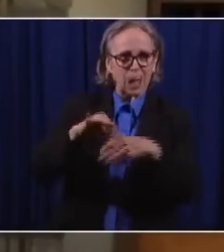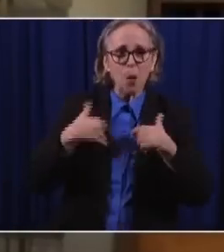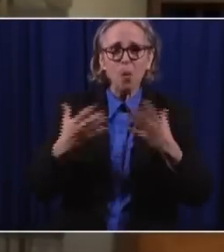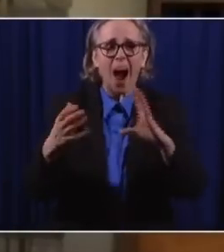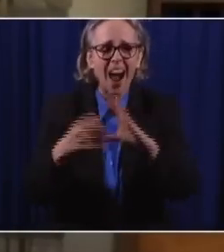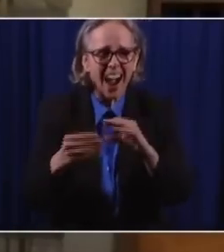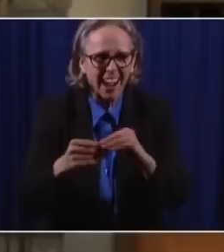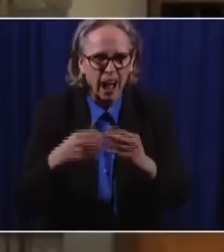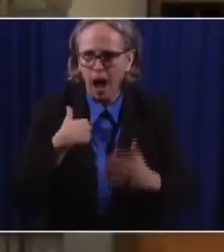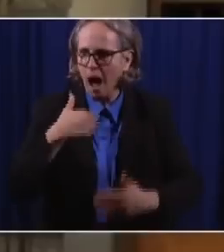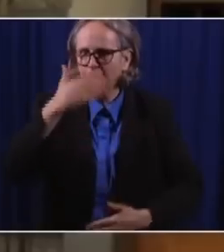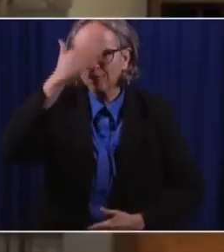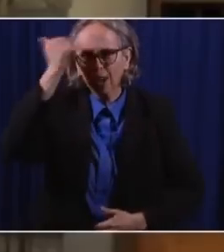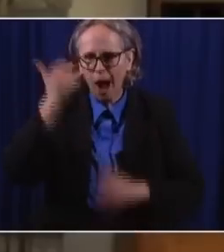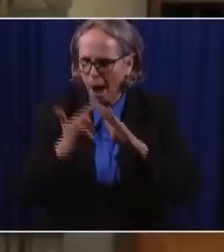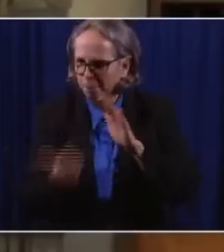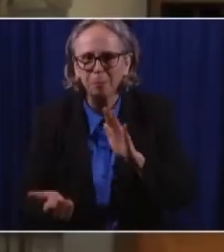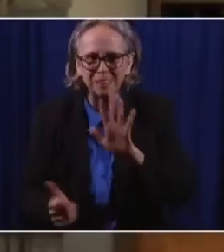say, and that is,